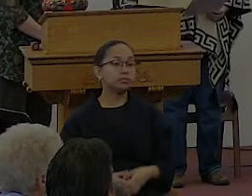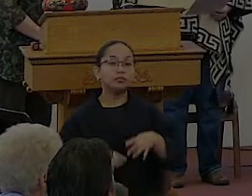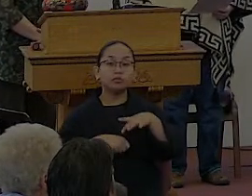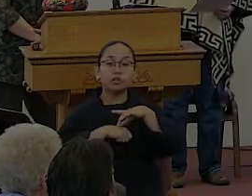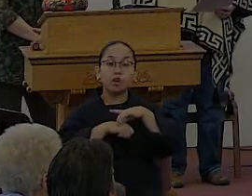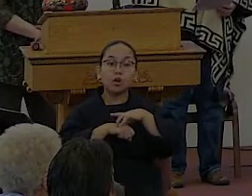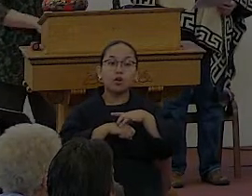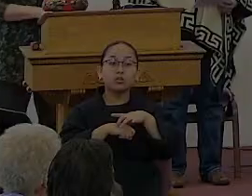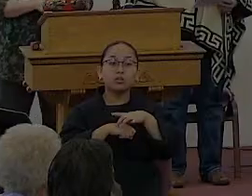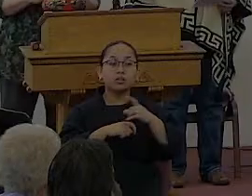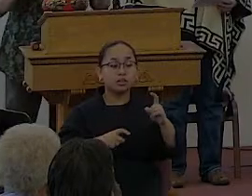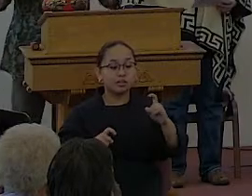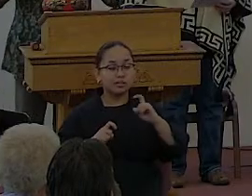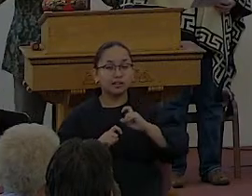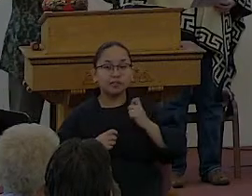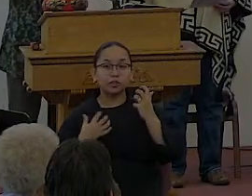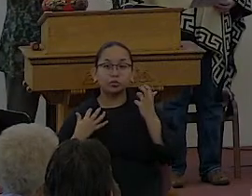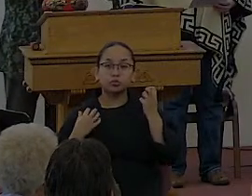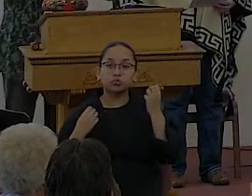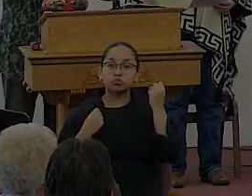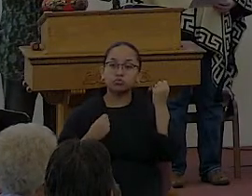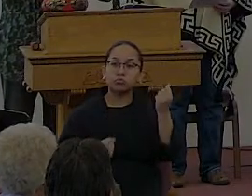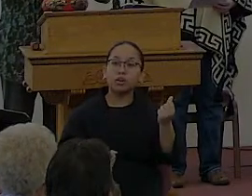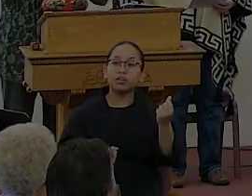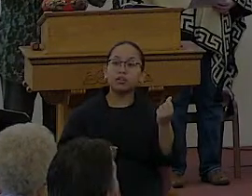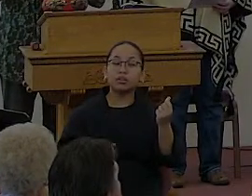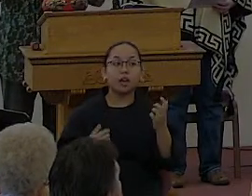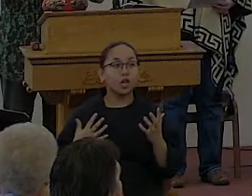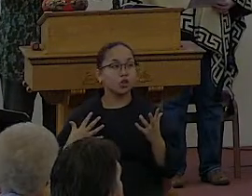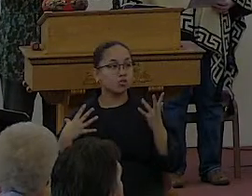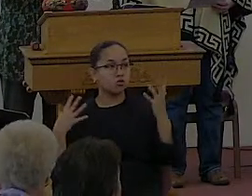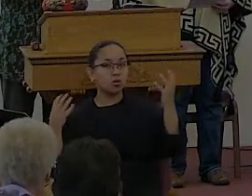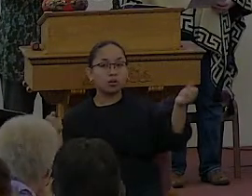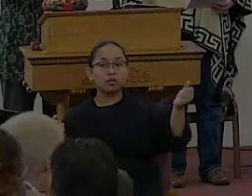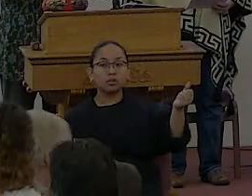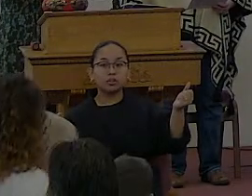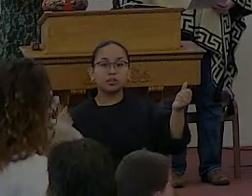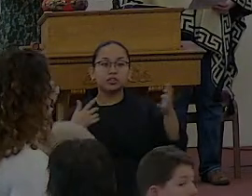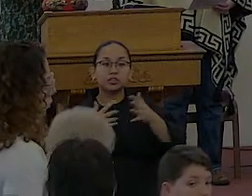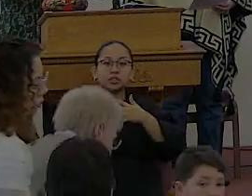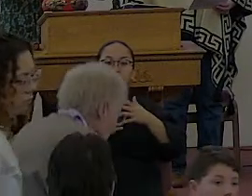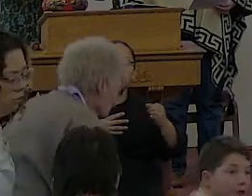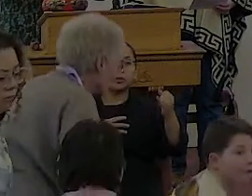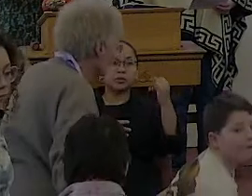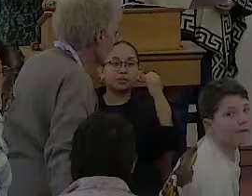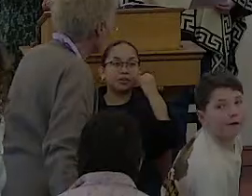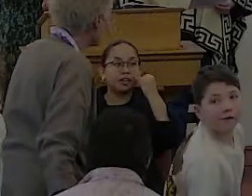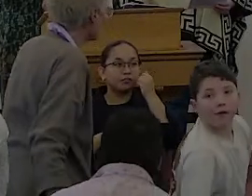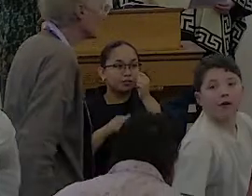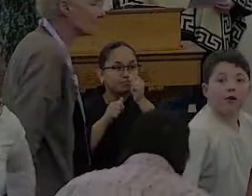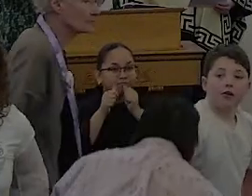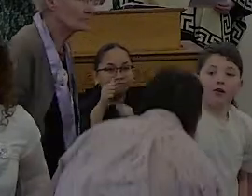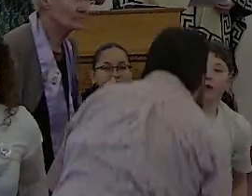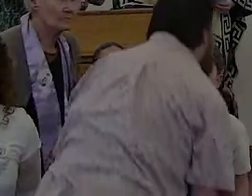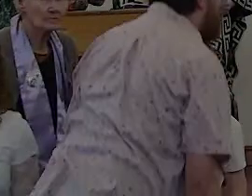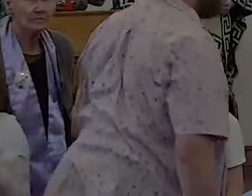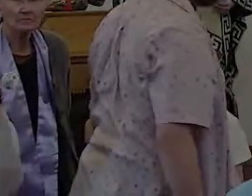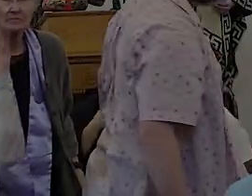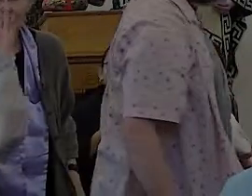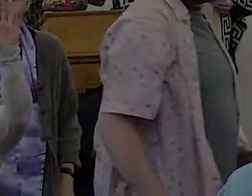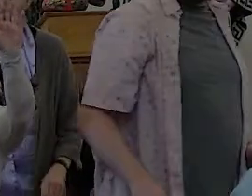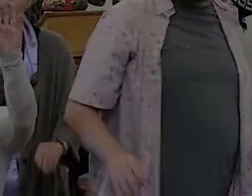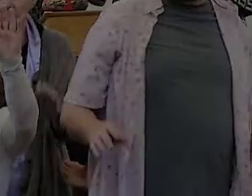Earth, give us strength and courage, even in the face of adversity, so that we